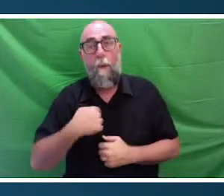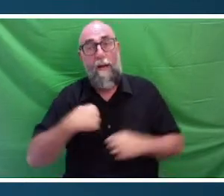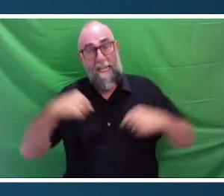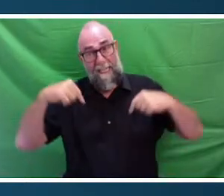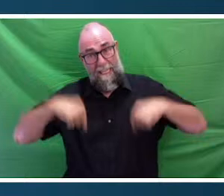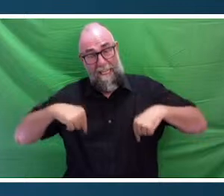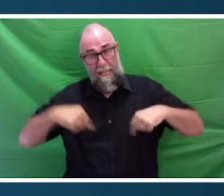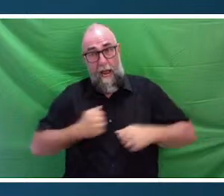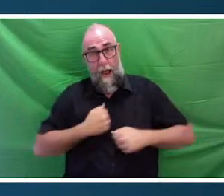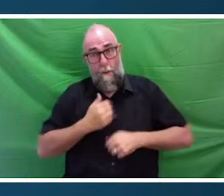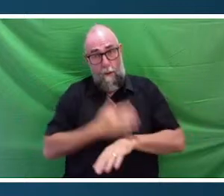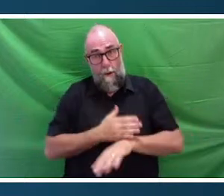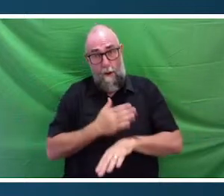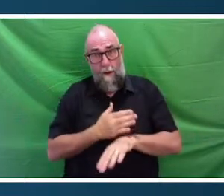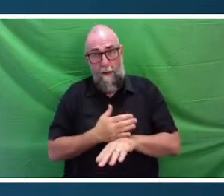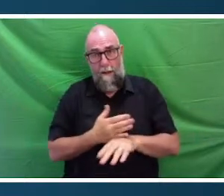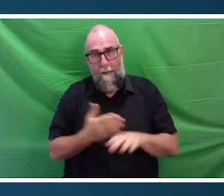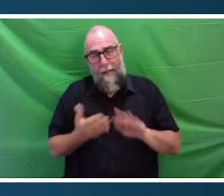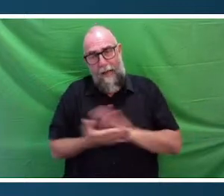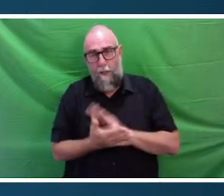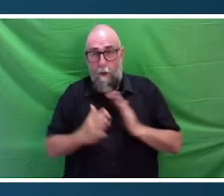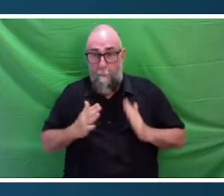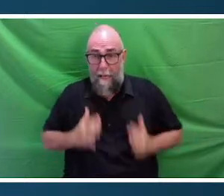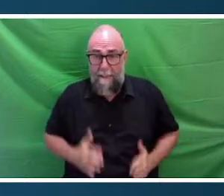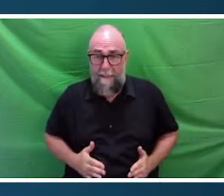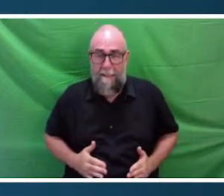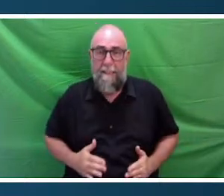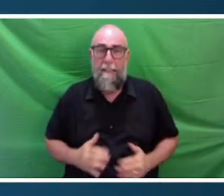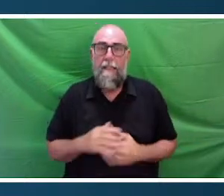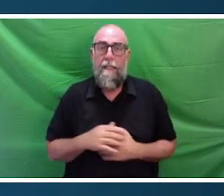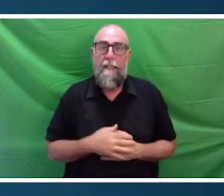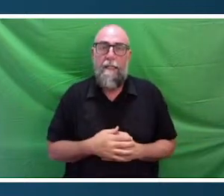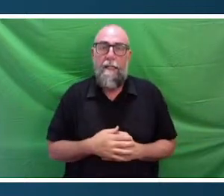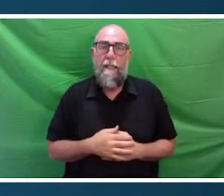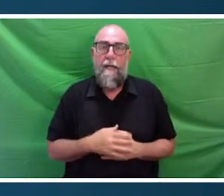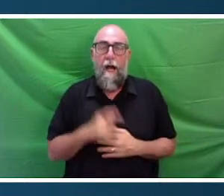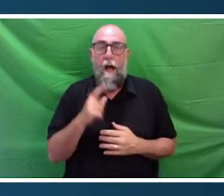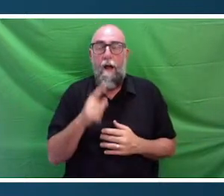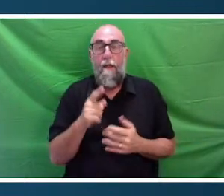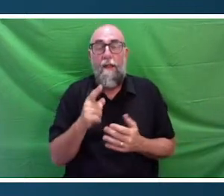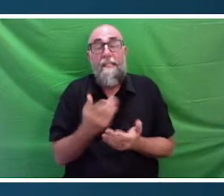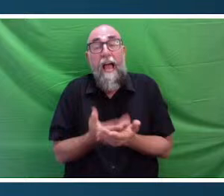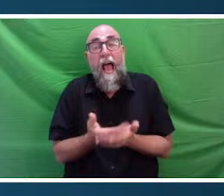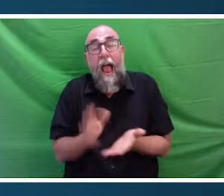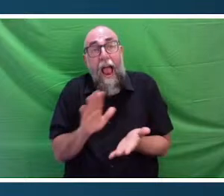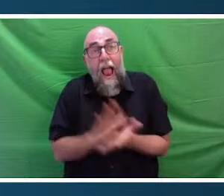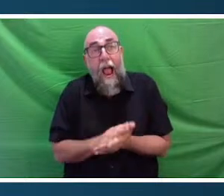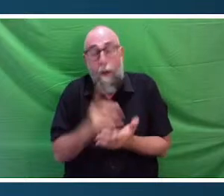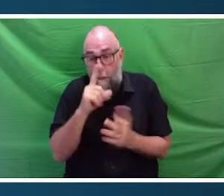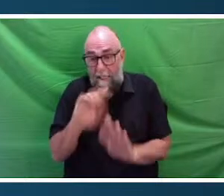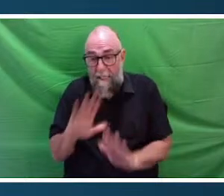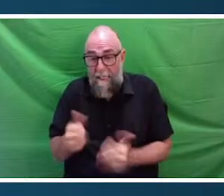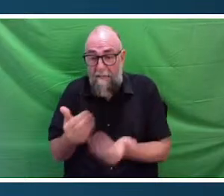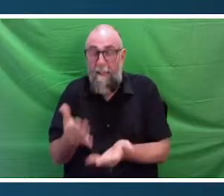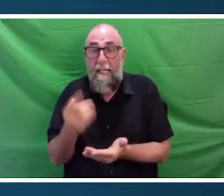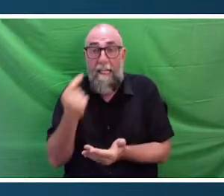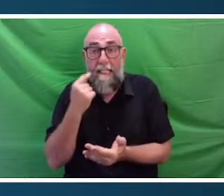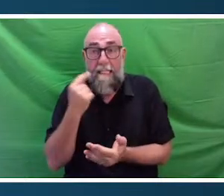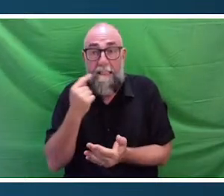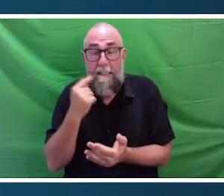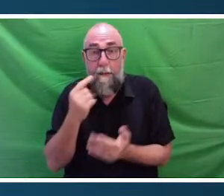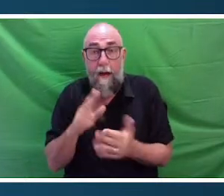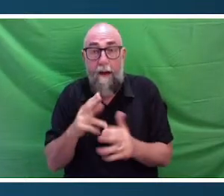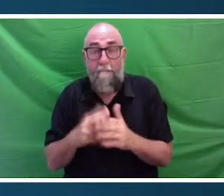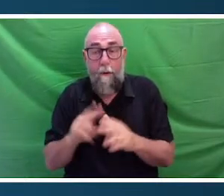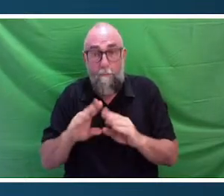sector very often say there are no humanitarian solutions to humanitarian problems. There are political solutions.